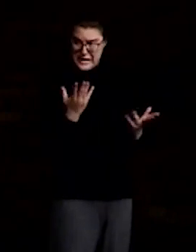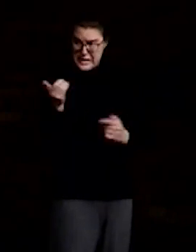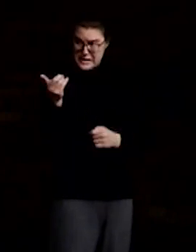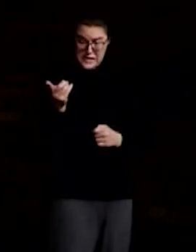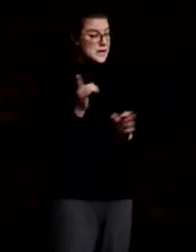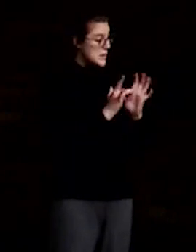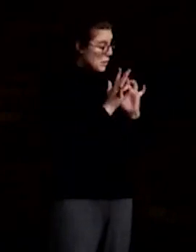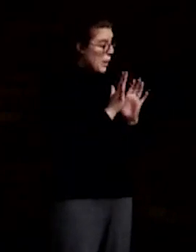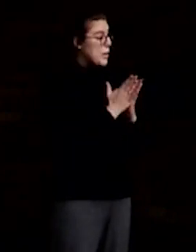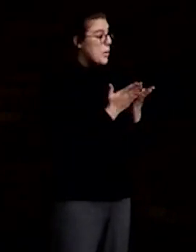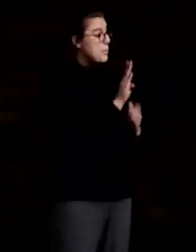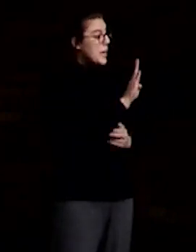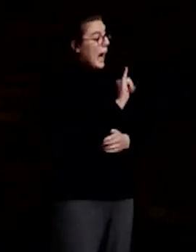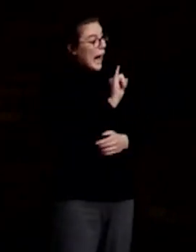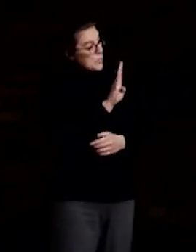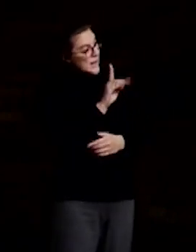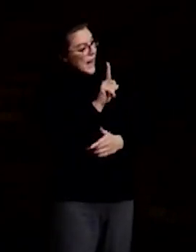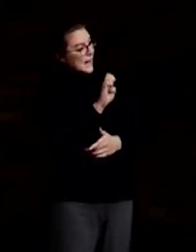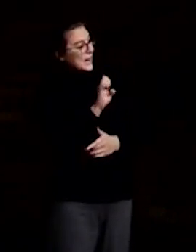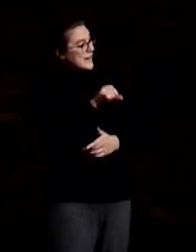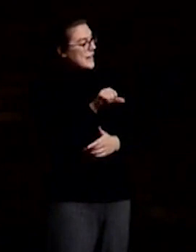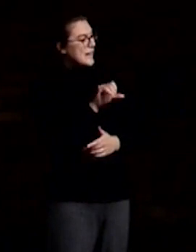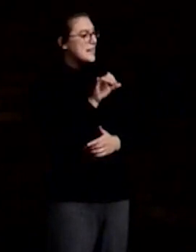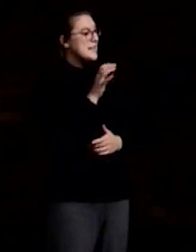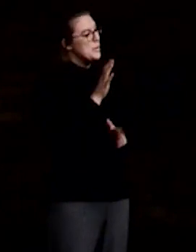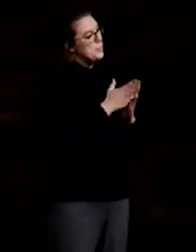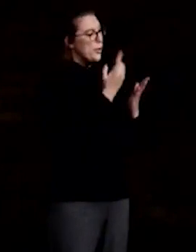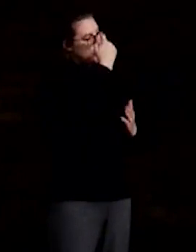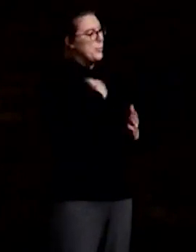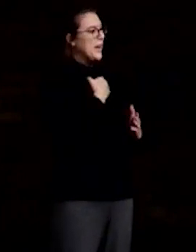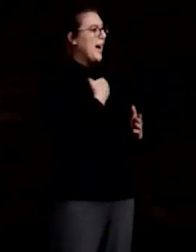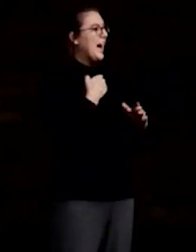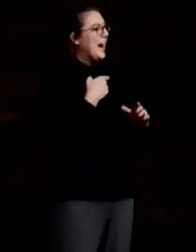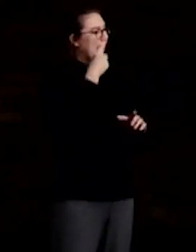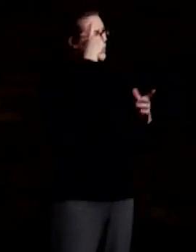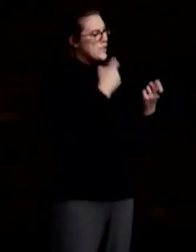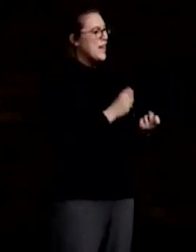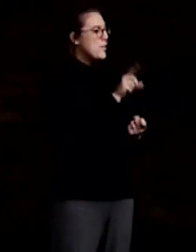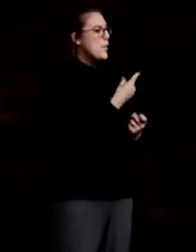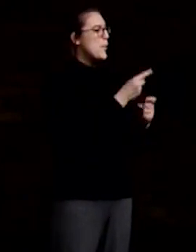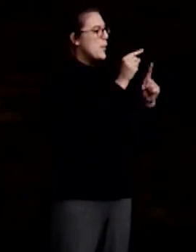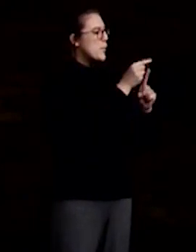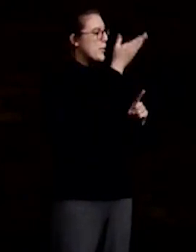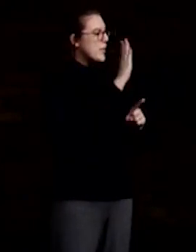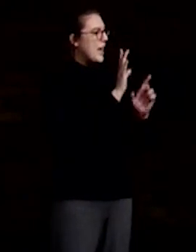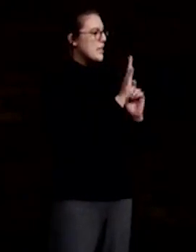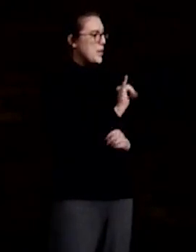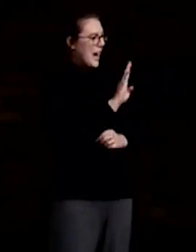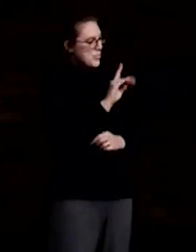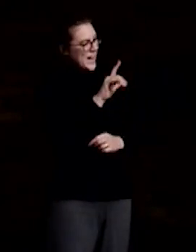The Bible. B-I-B-L-E. Yes, that's the book for me. I stand alone on the Word of God. The B-I-B-L-E. Bible. You ever sing that when you